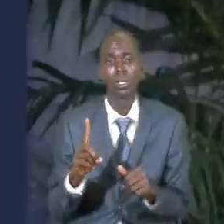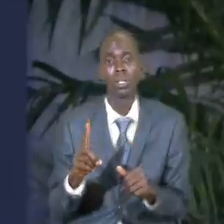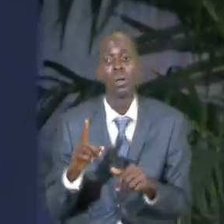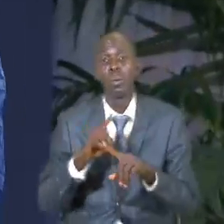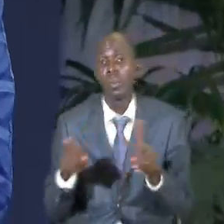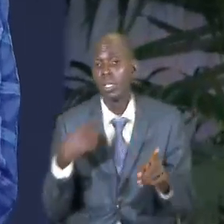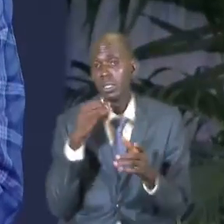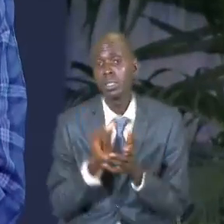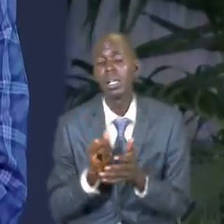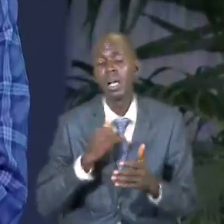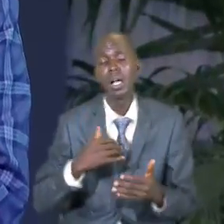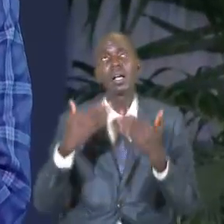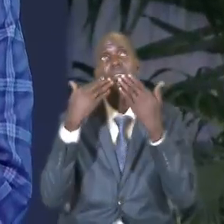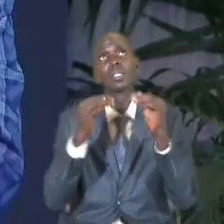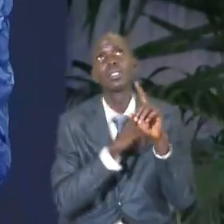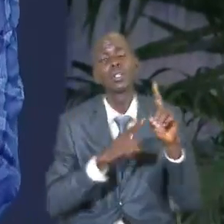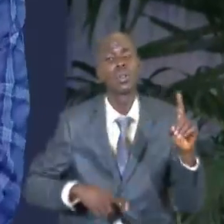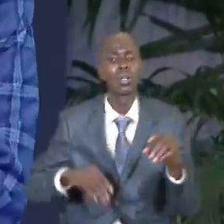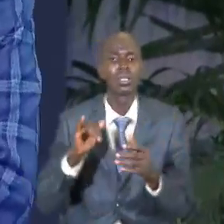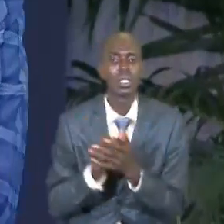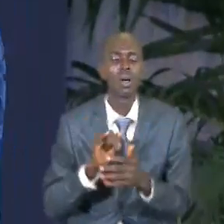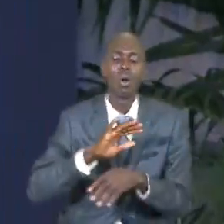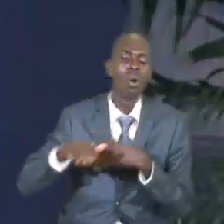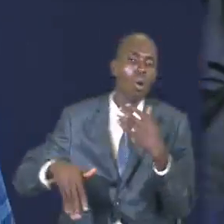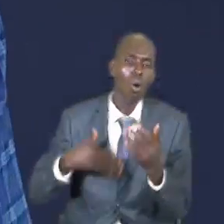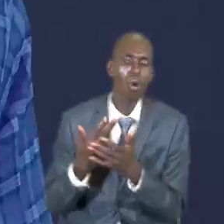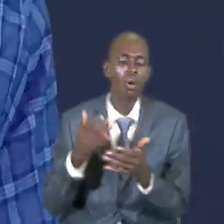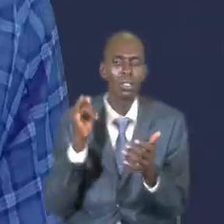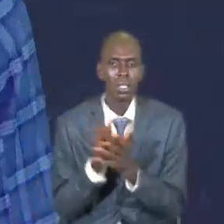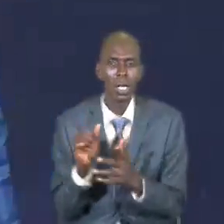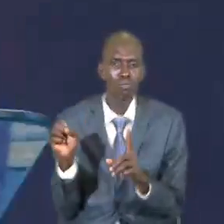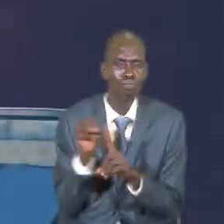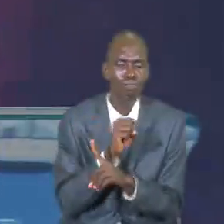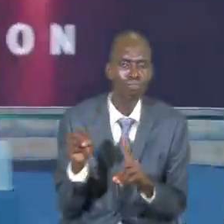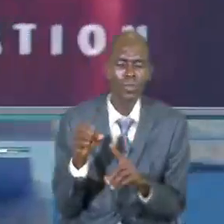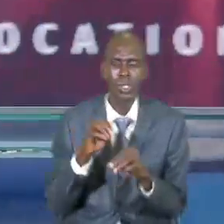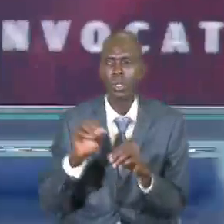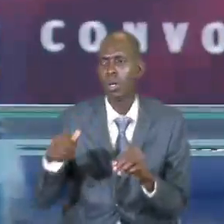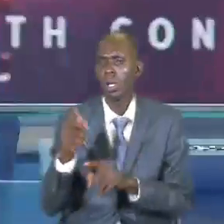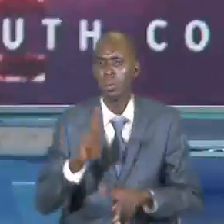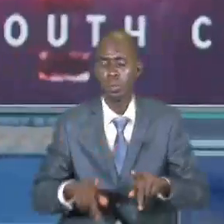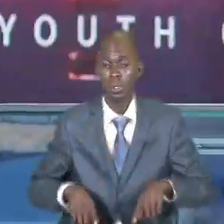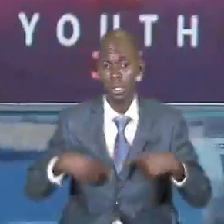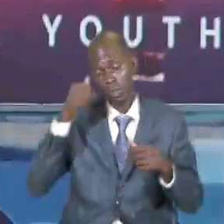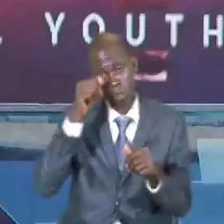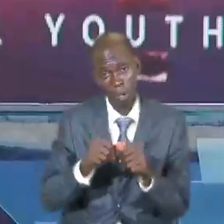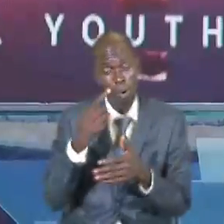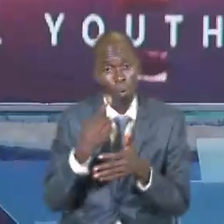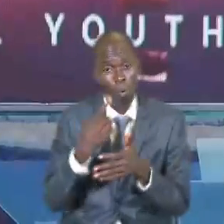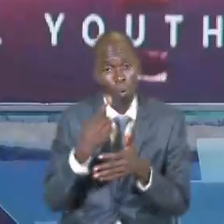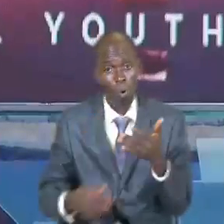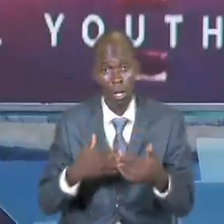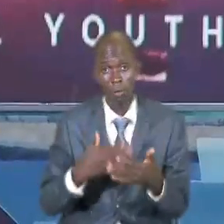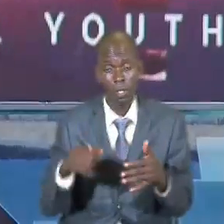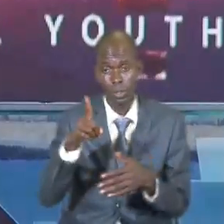in other people's life, people say, what you sow, you will reap. But then God